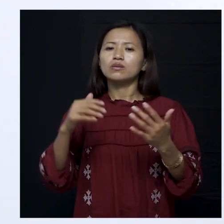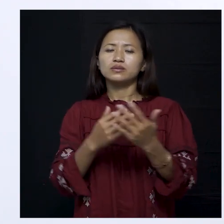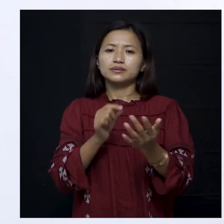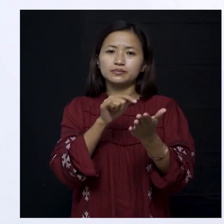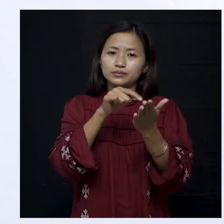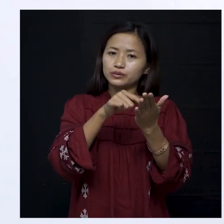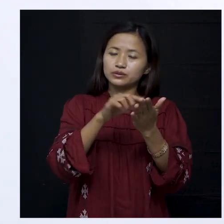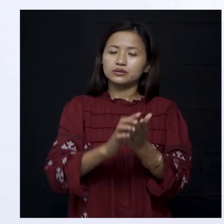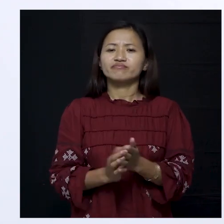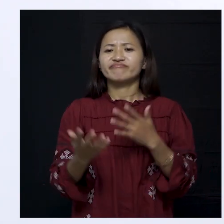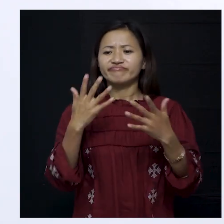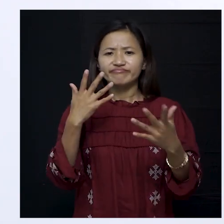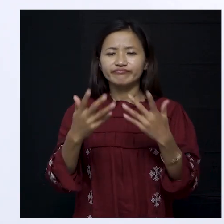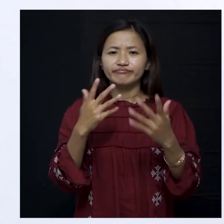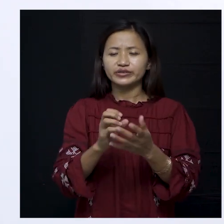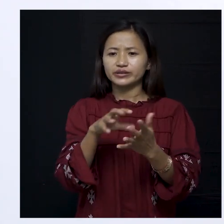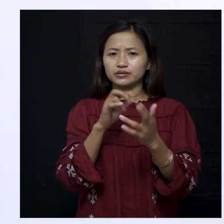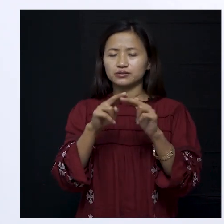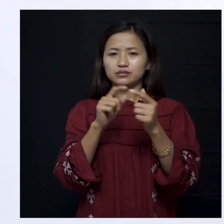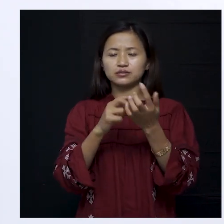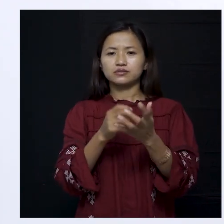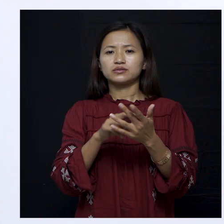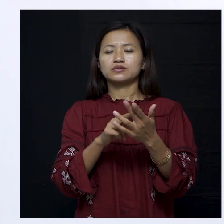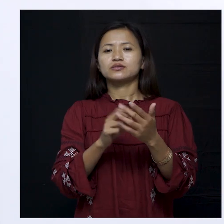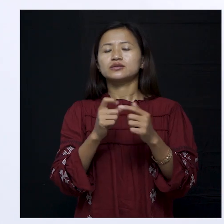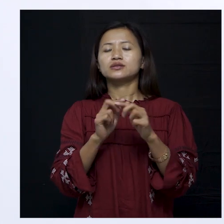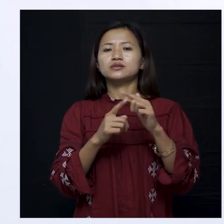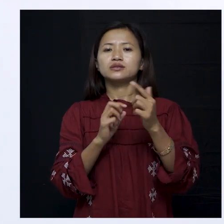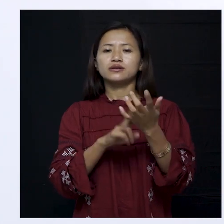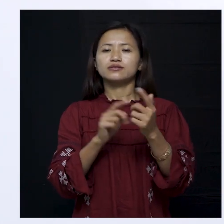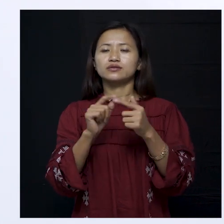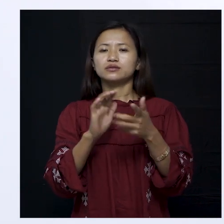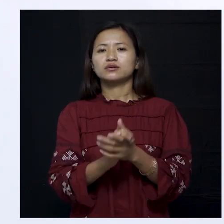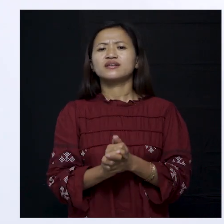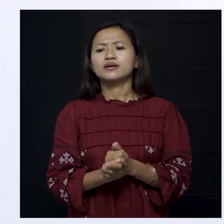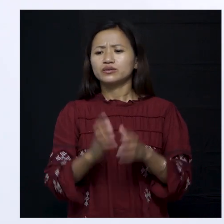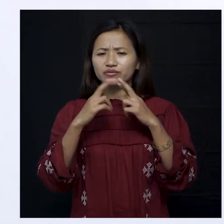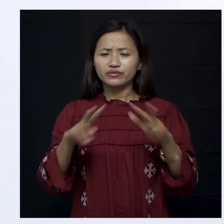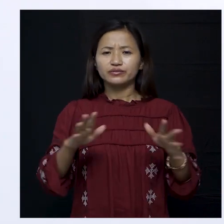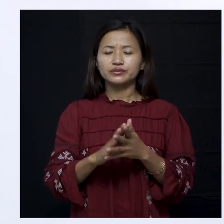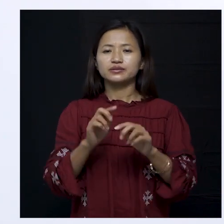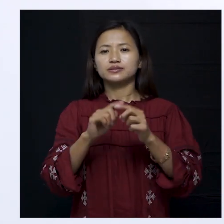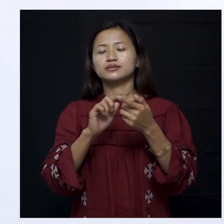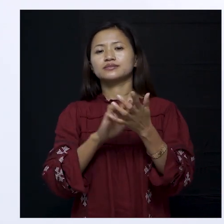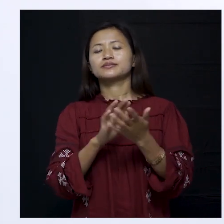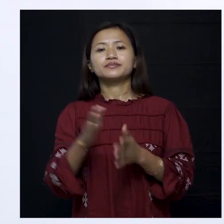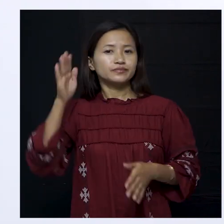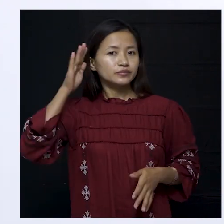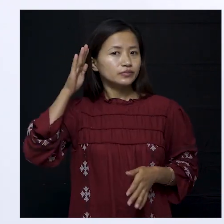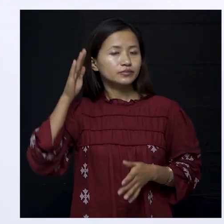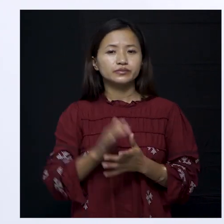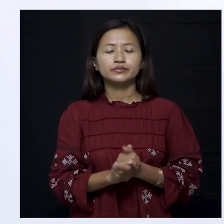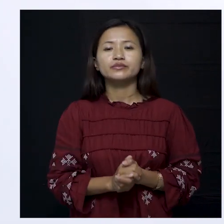prove very effective, and that makes our speech messy, which will not be very effective to the listeners. So that